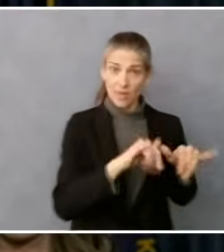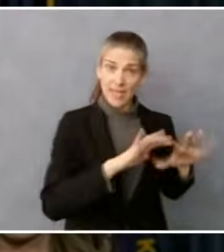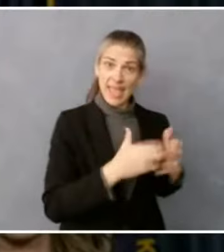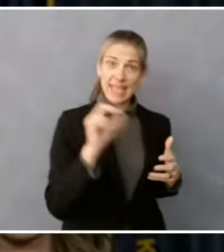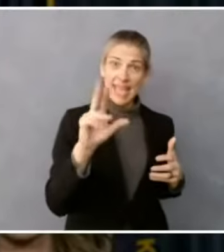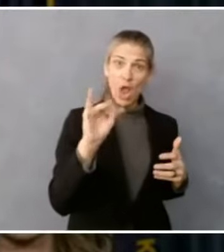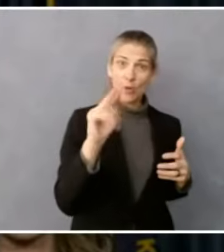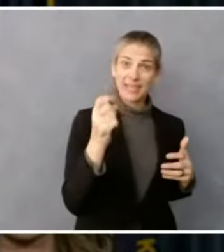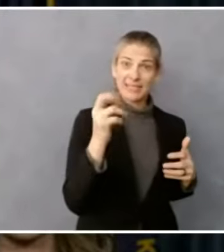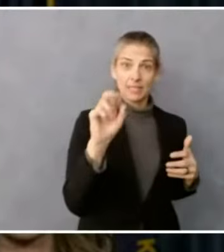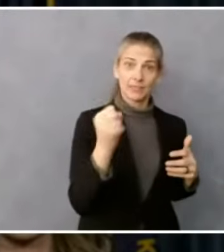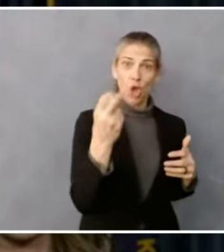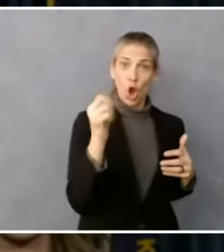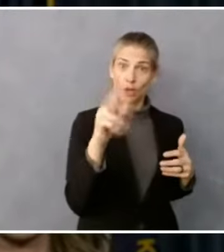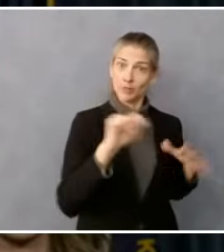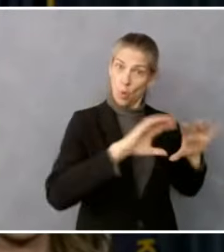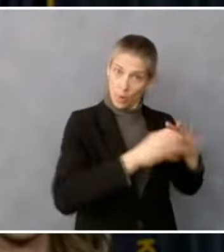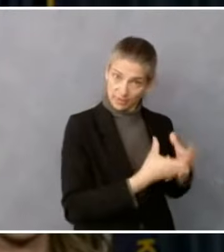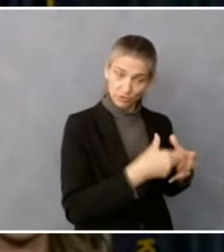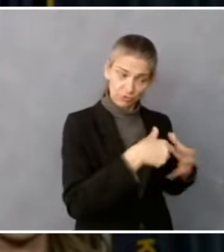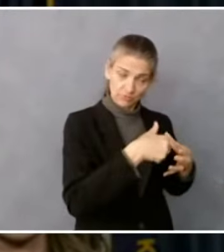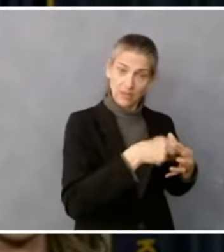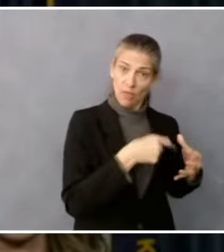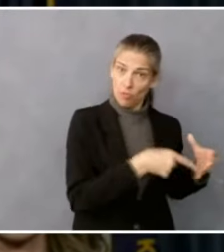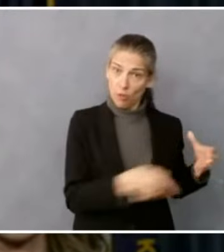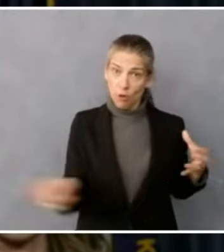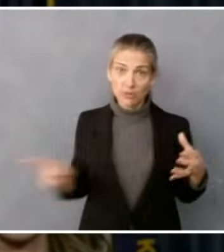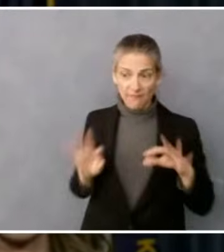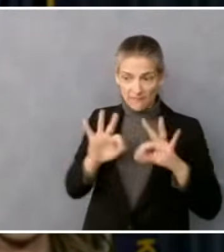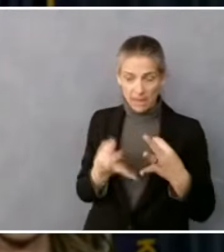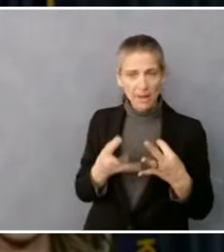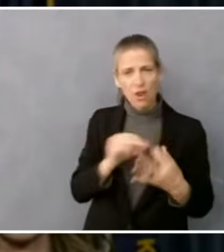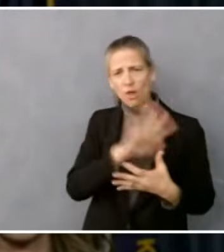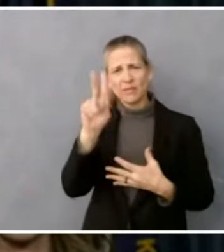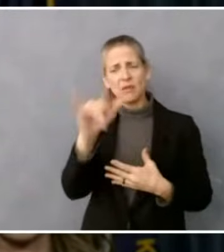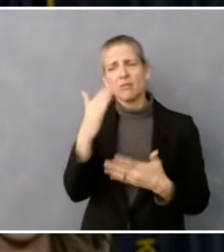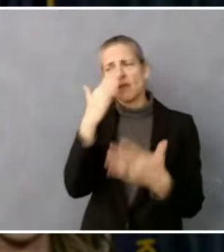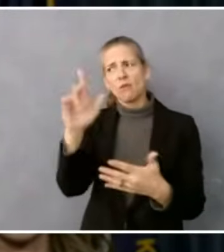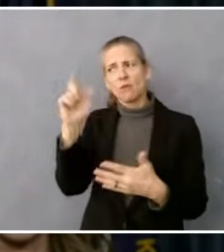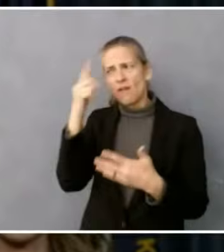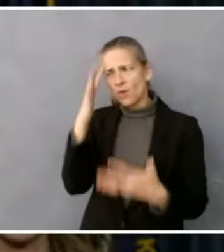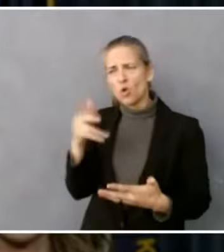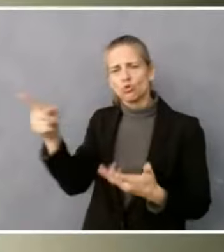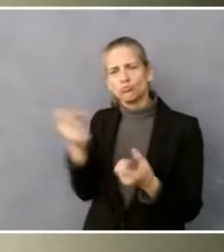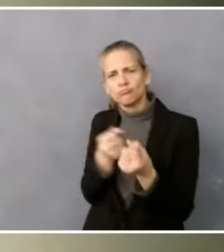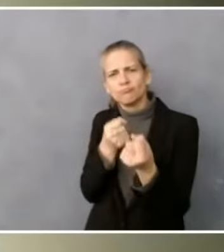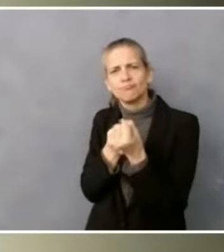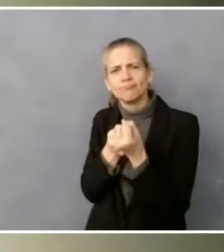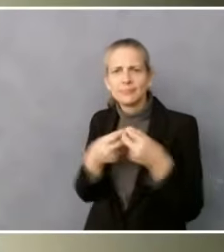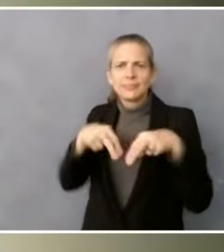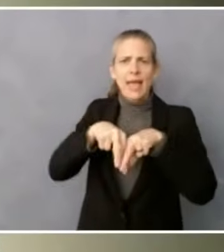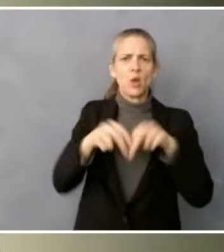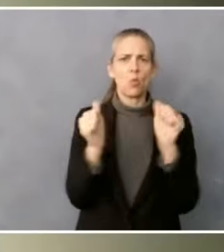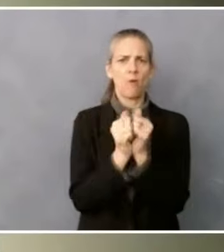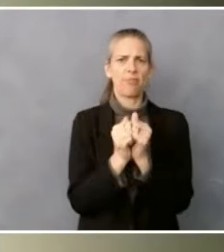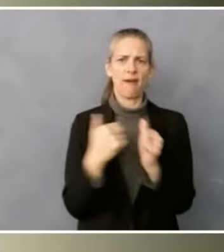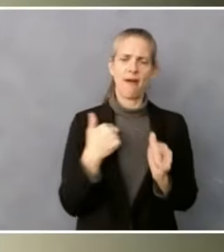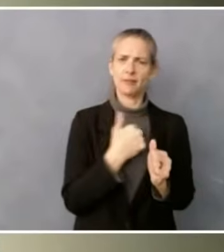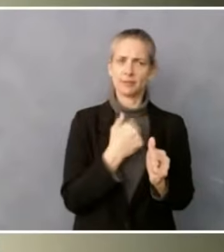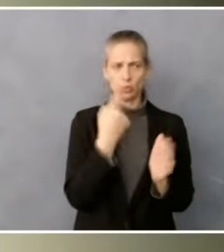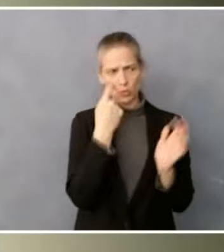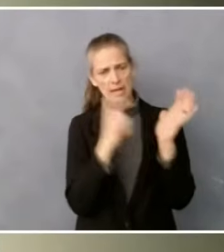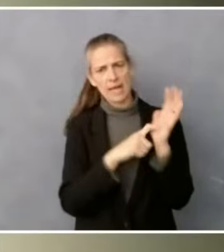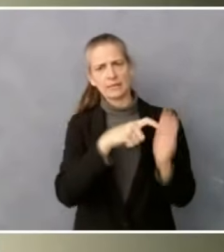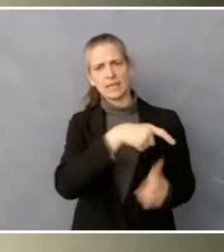all across the Commonwealth of Kentucky, thank you, Governor Beshear, for standing with us and for recognizing Congenital Heart